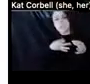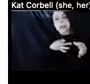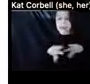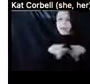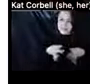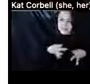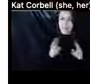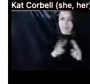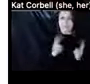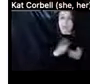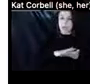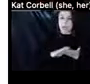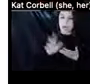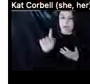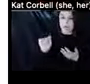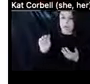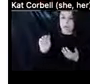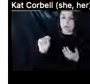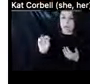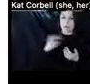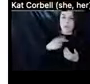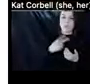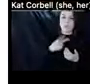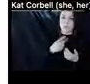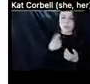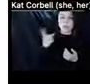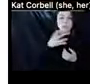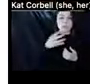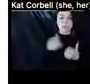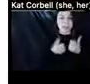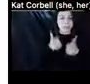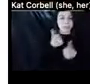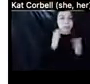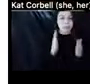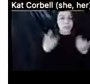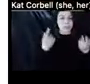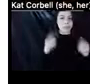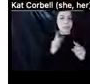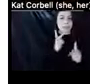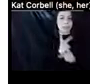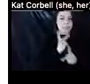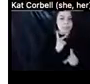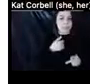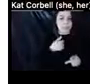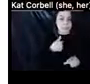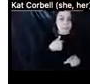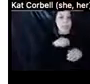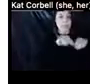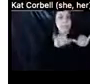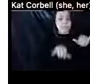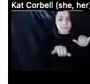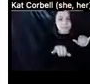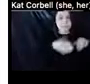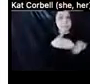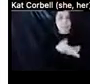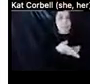tones that she and her supervisor had tried their damnness to keep me house in my apartment, but to no avail. She